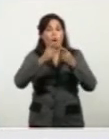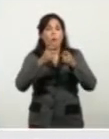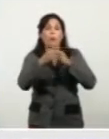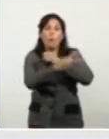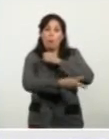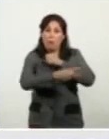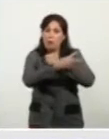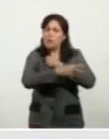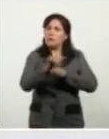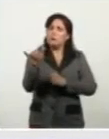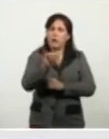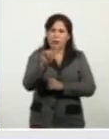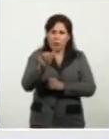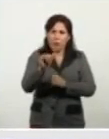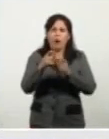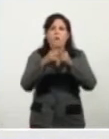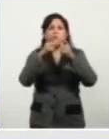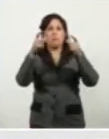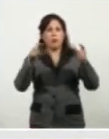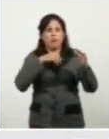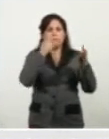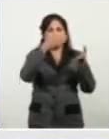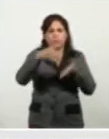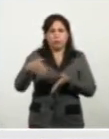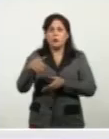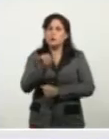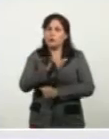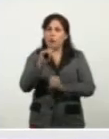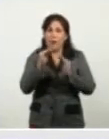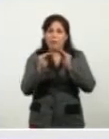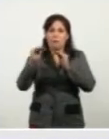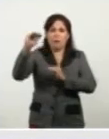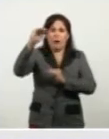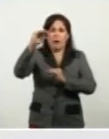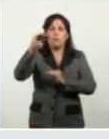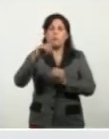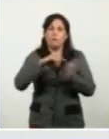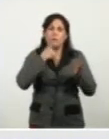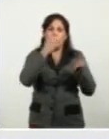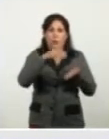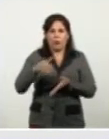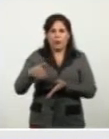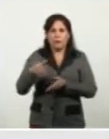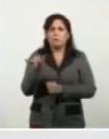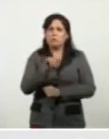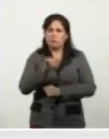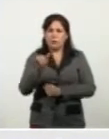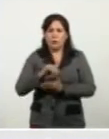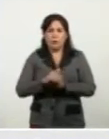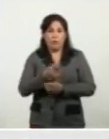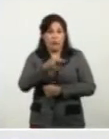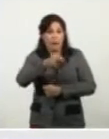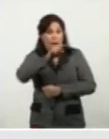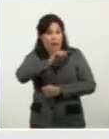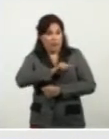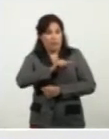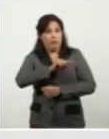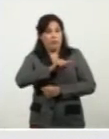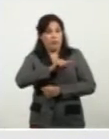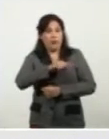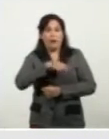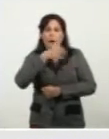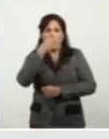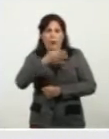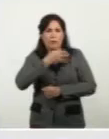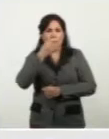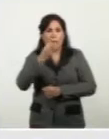3. 2 are admitted in the Salvador Allende Hospital here in Havana, and 1 is